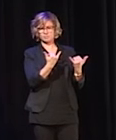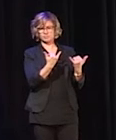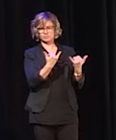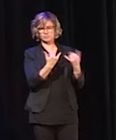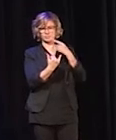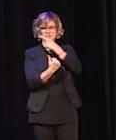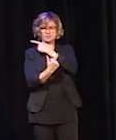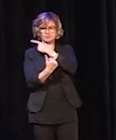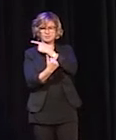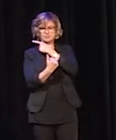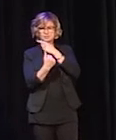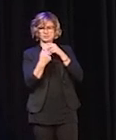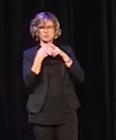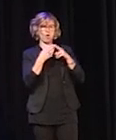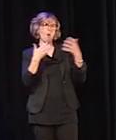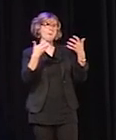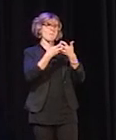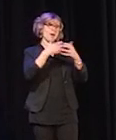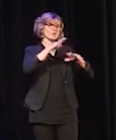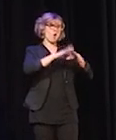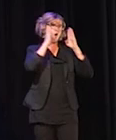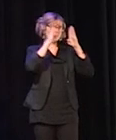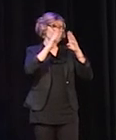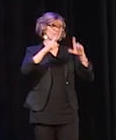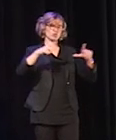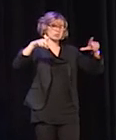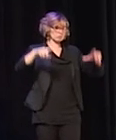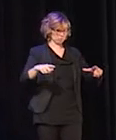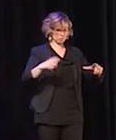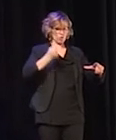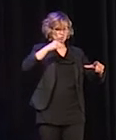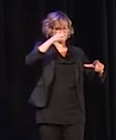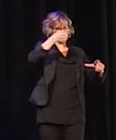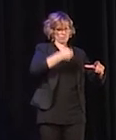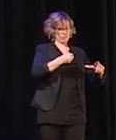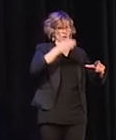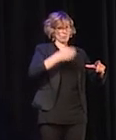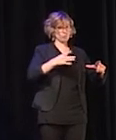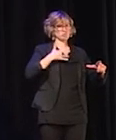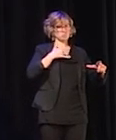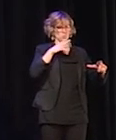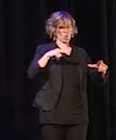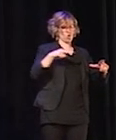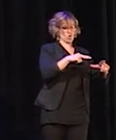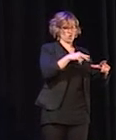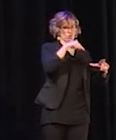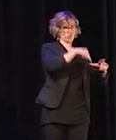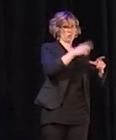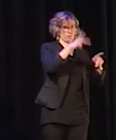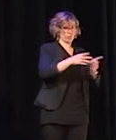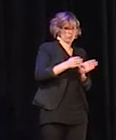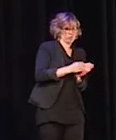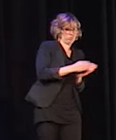And I call this a match on attention. So it's like a match cut, but just on an attention point, right? Match on attention. I'm looking at a point. I'm